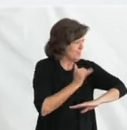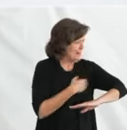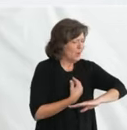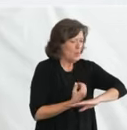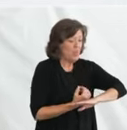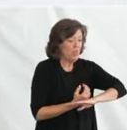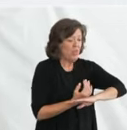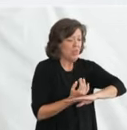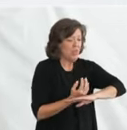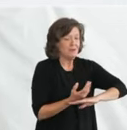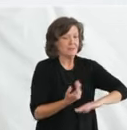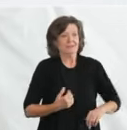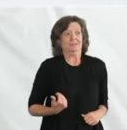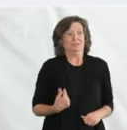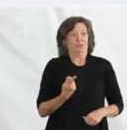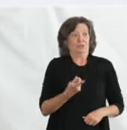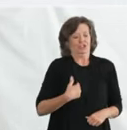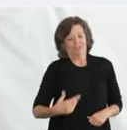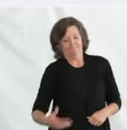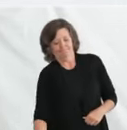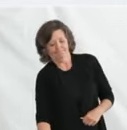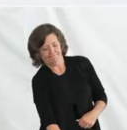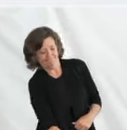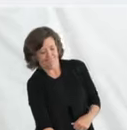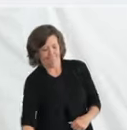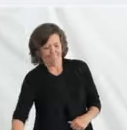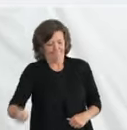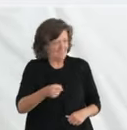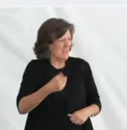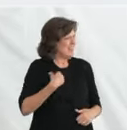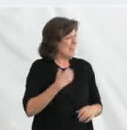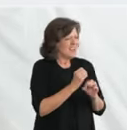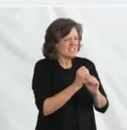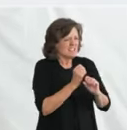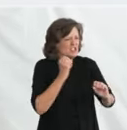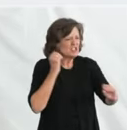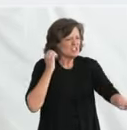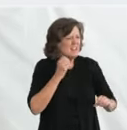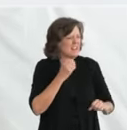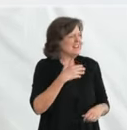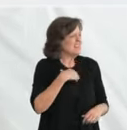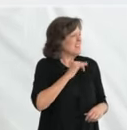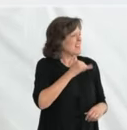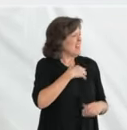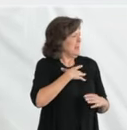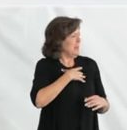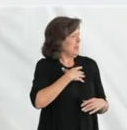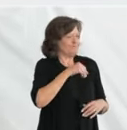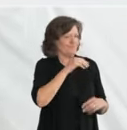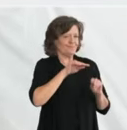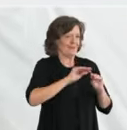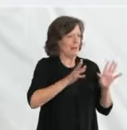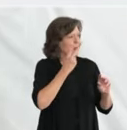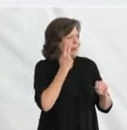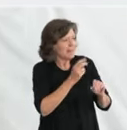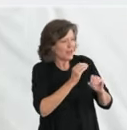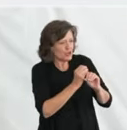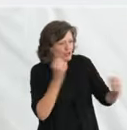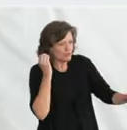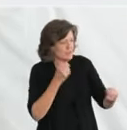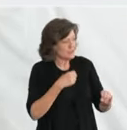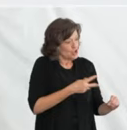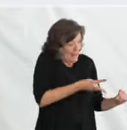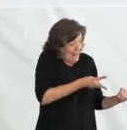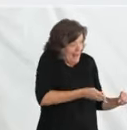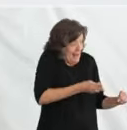and pulled out a spool of about 50 yards of surgical tubing. That's that clear hose you see in a fish tank. She cut off like a 12-inch straw. She said, I